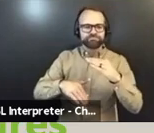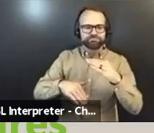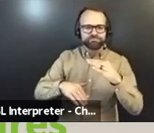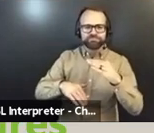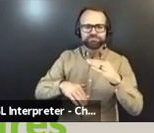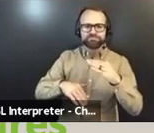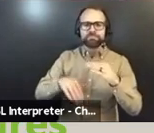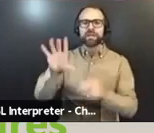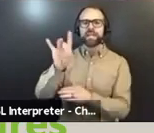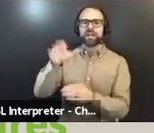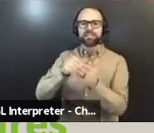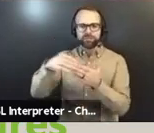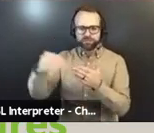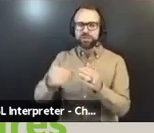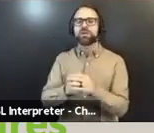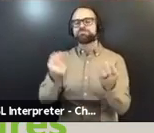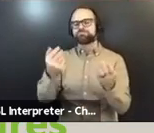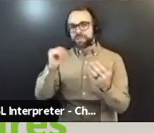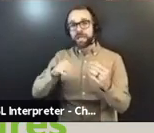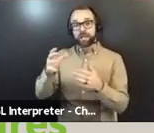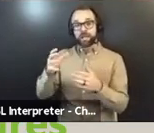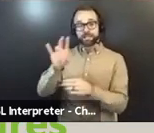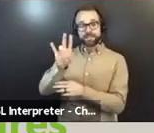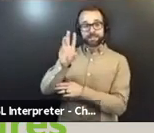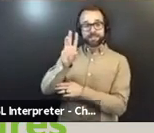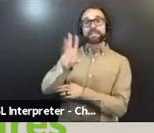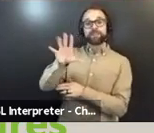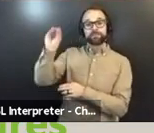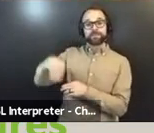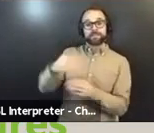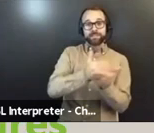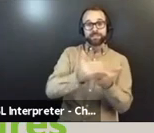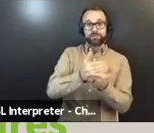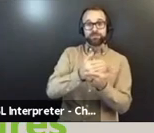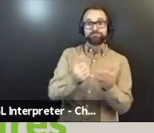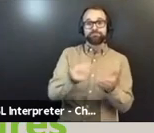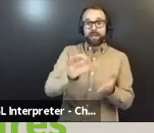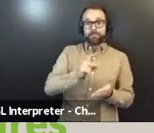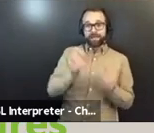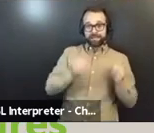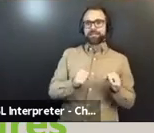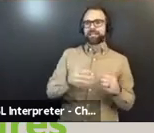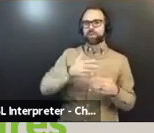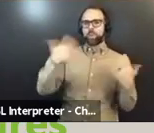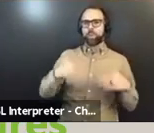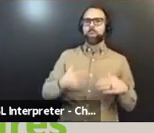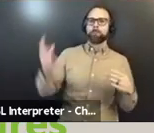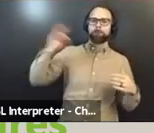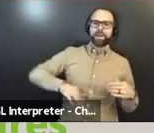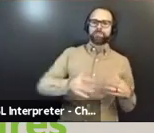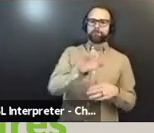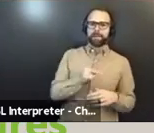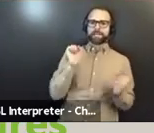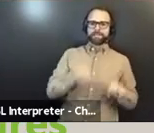approximately 65% of your salary costs back. That's why it's really important. That's T4 employees. That's where your biggest bang in the buck is. 32%